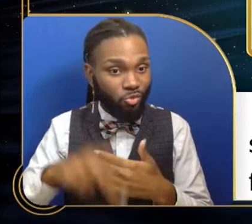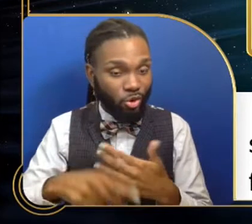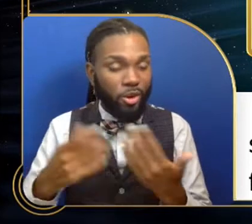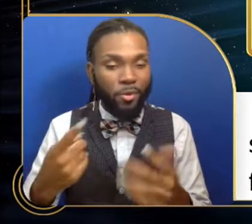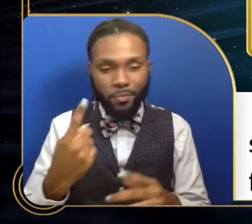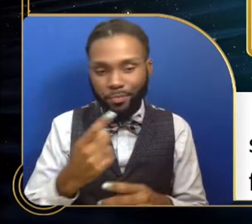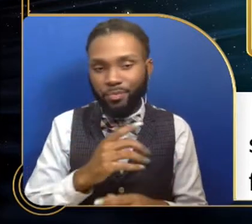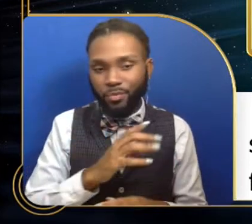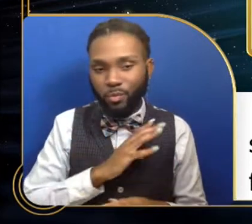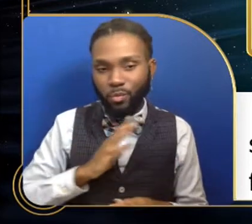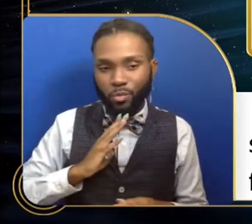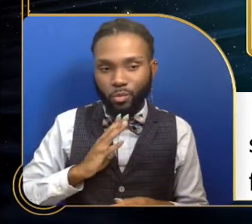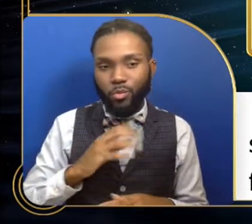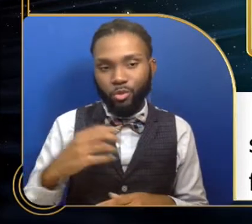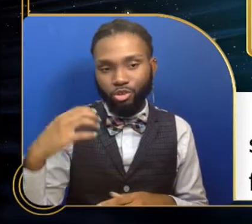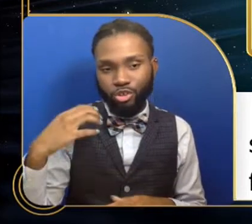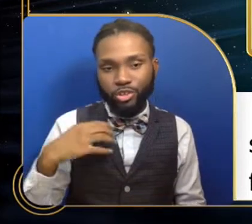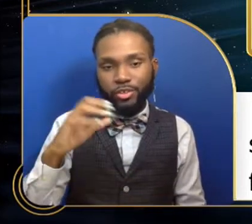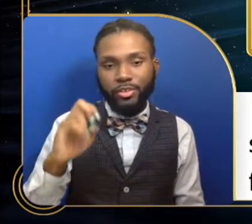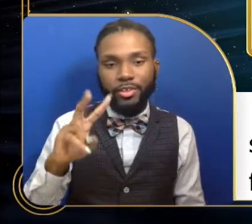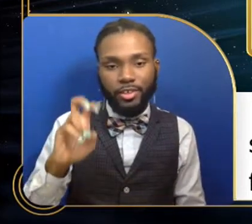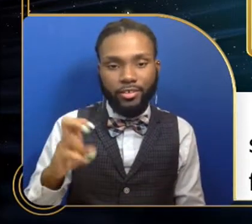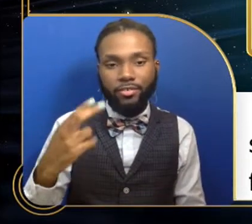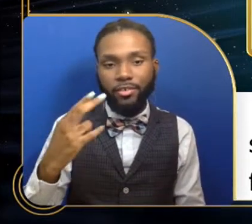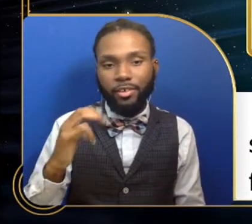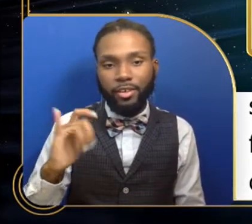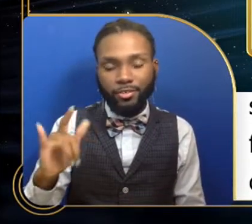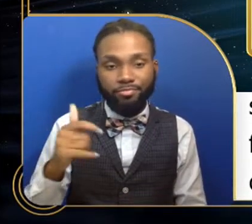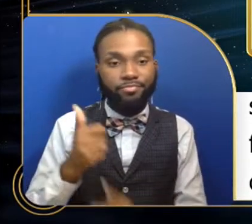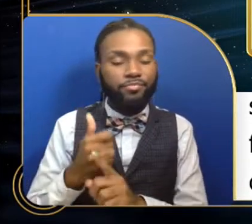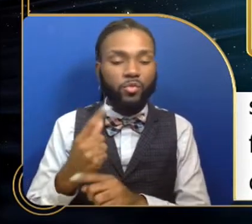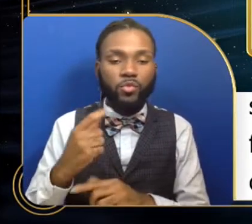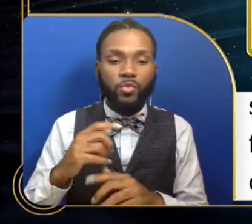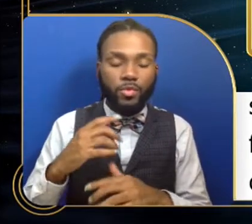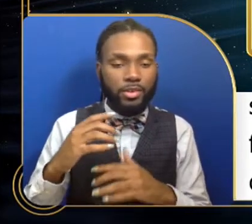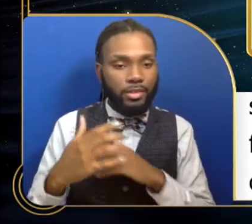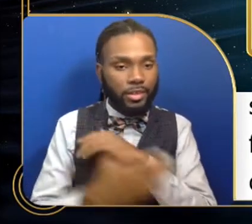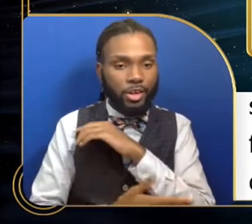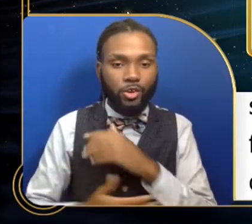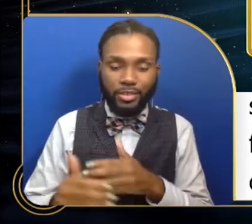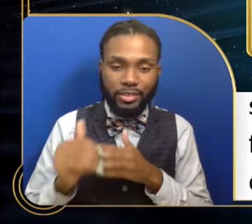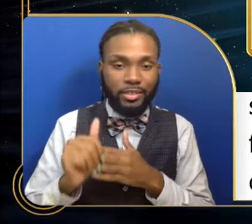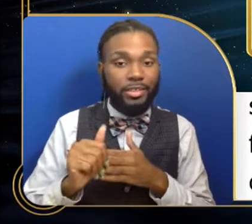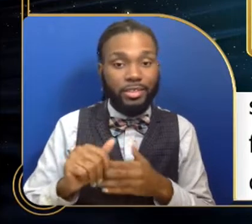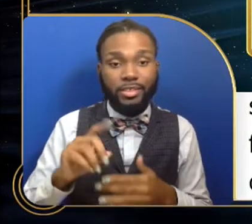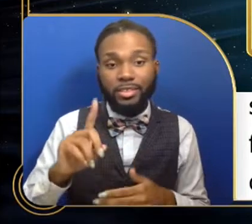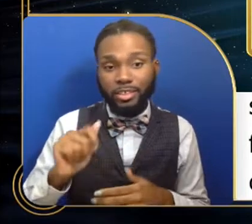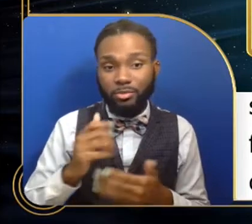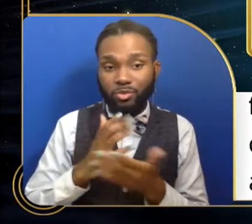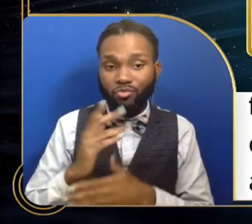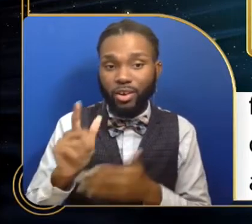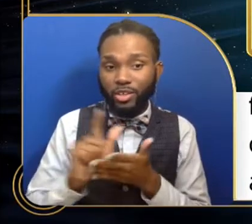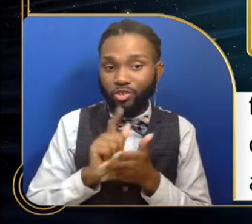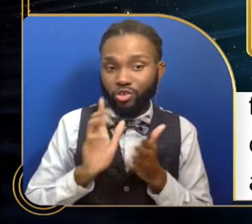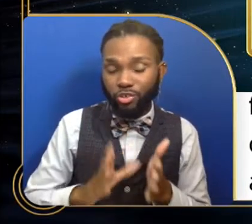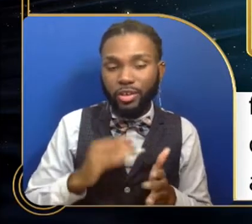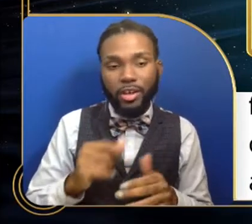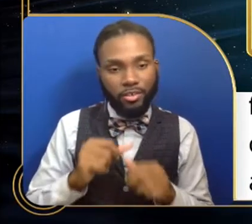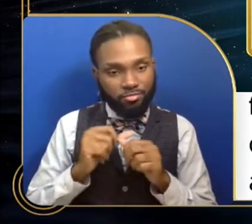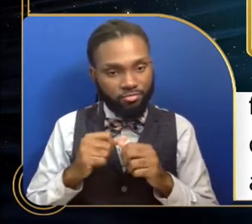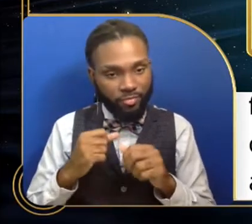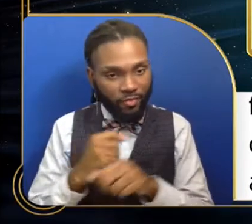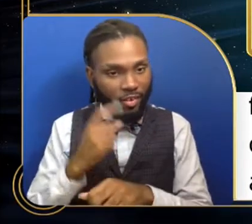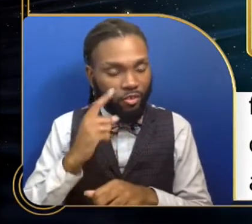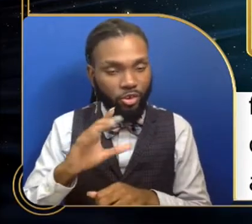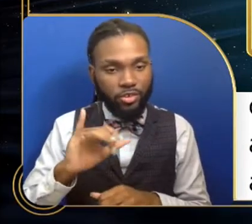Eve Hill. Eve is one of the nation's leading disability rights attorneys who continues her devotion to civil rights and fighting